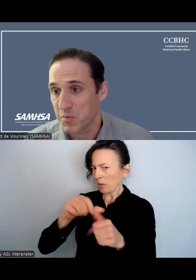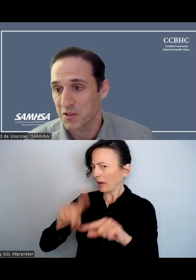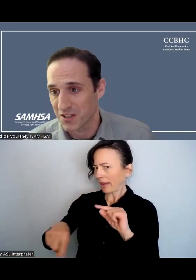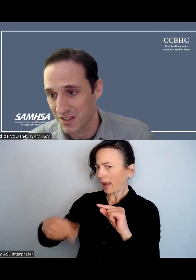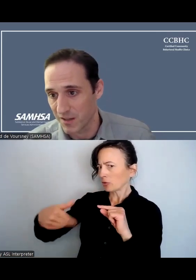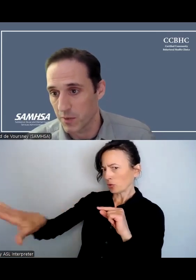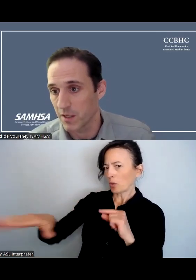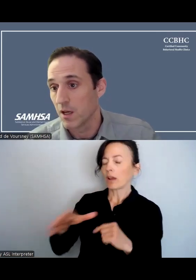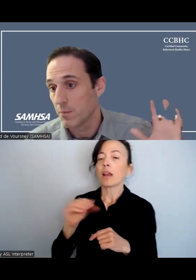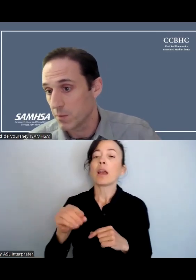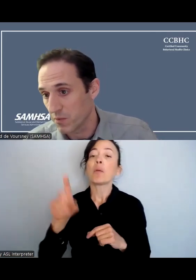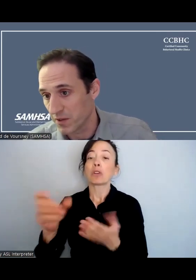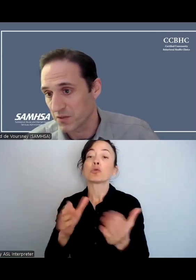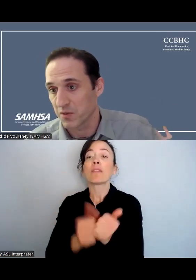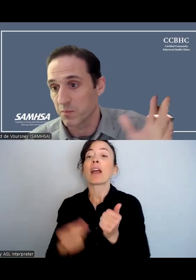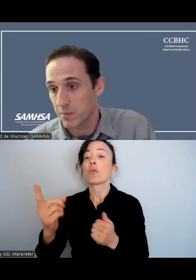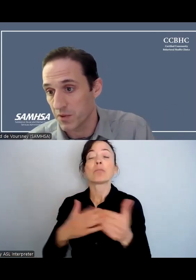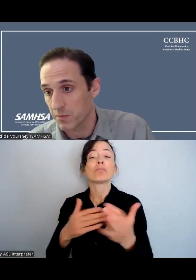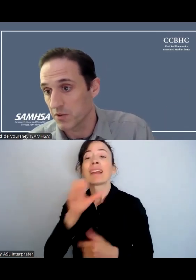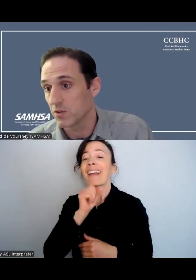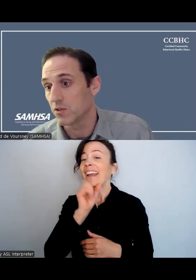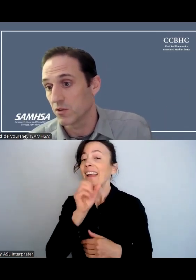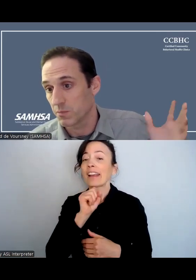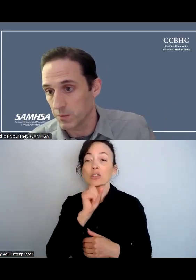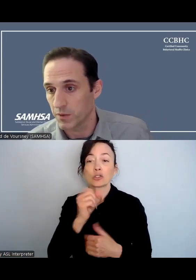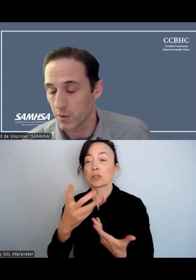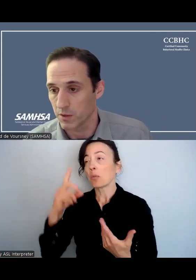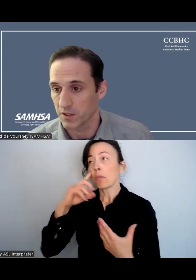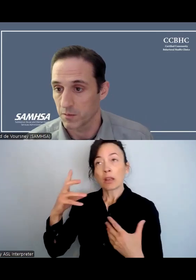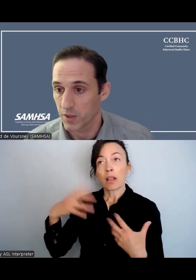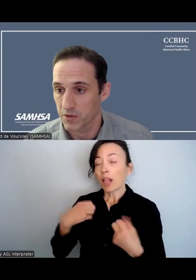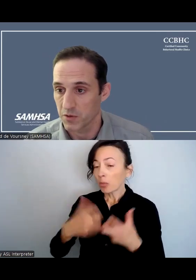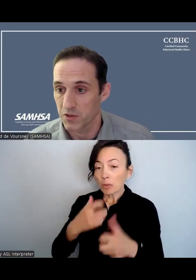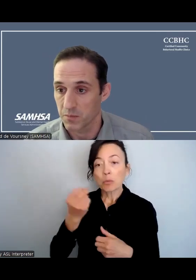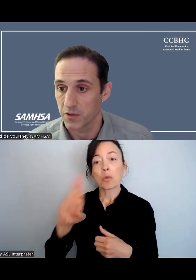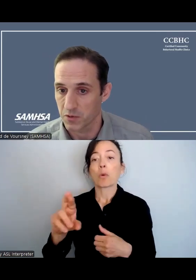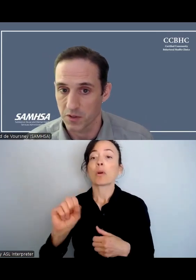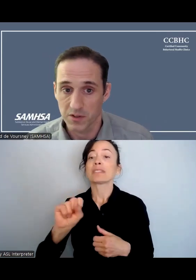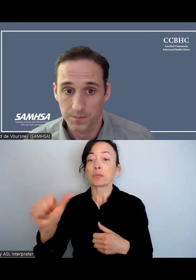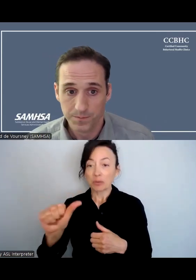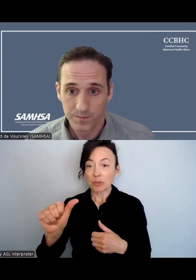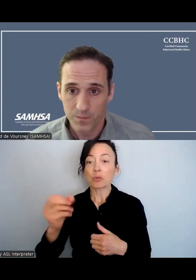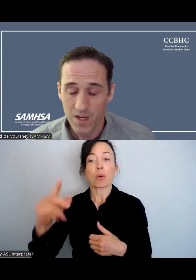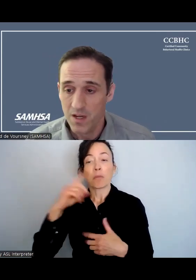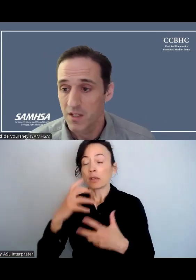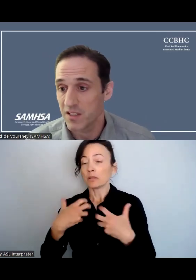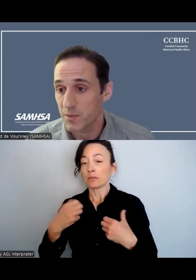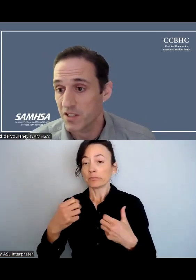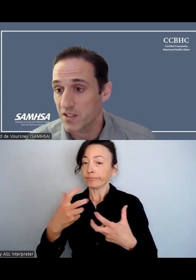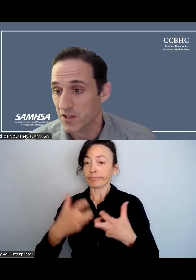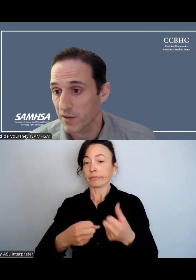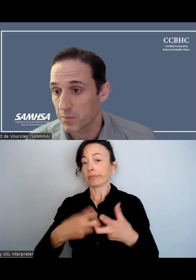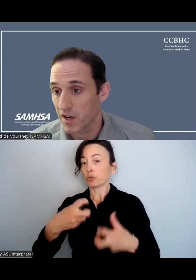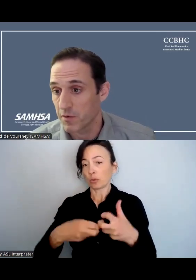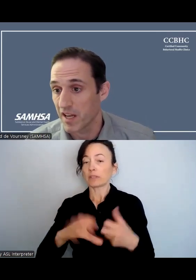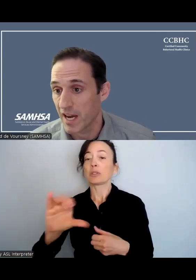serve everybody across the lifespan, people with mental disorders, people with substance use disorders, people with co-occurring substance use and mental disorders.